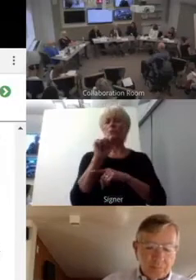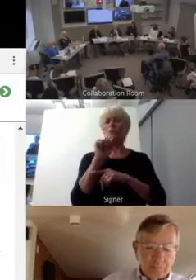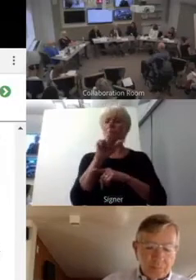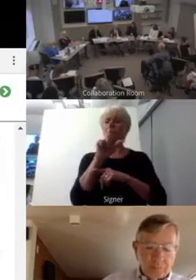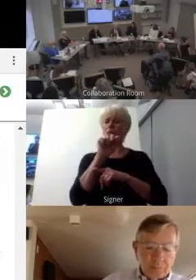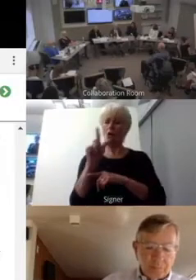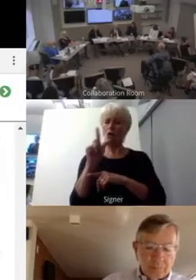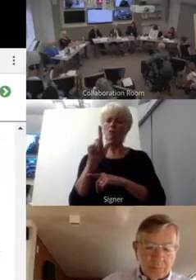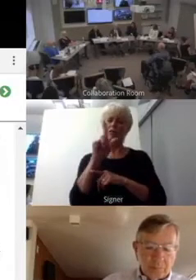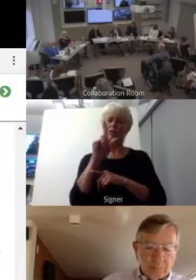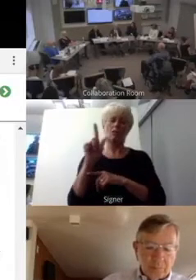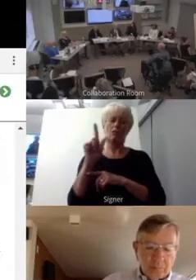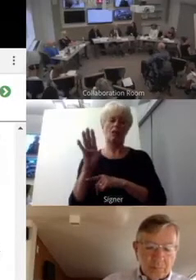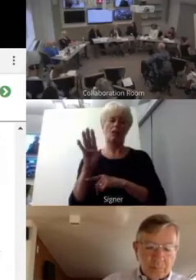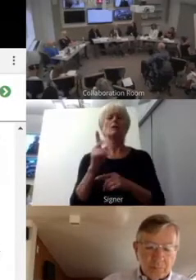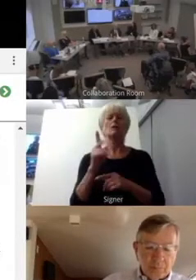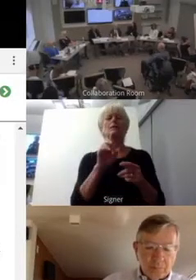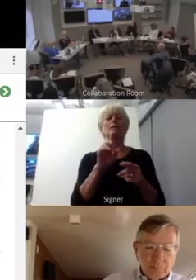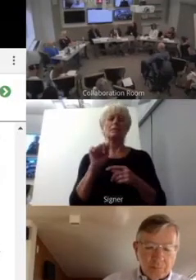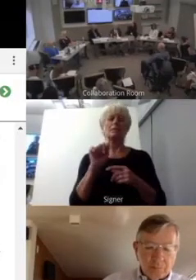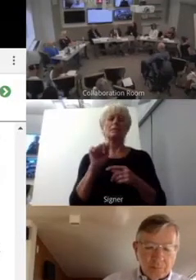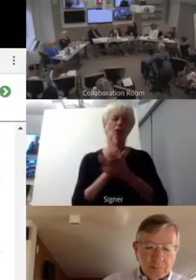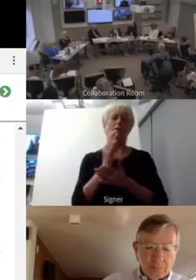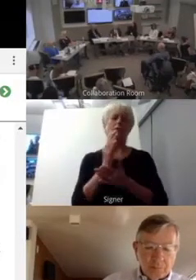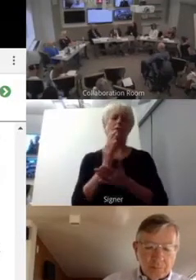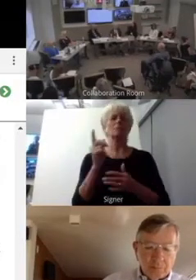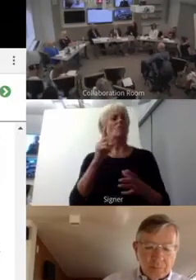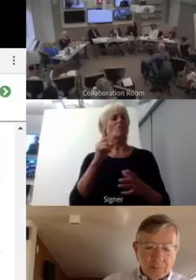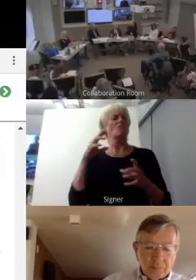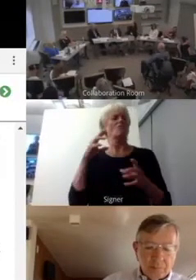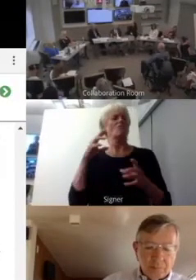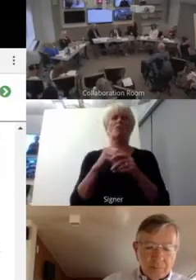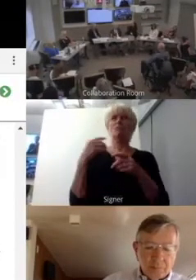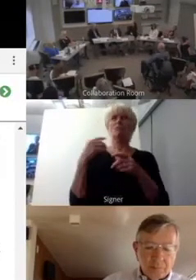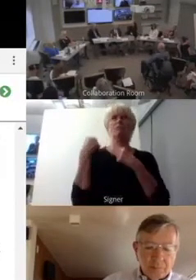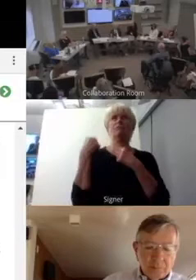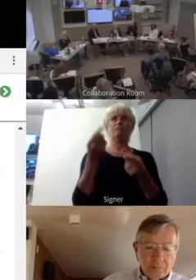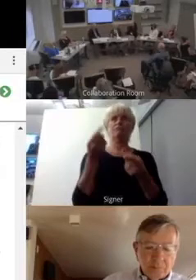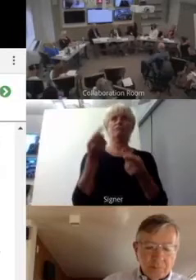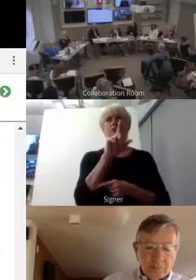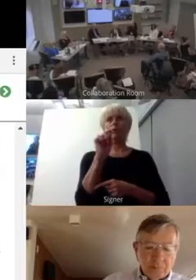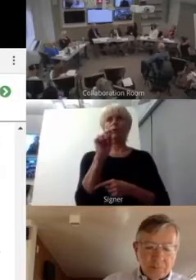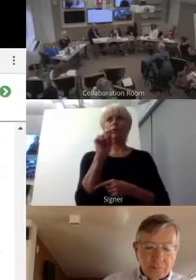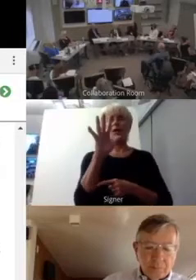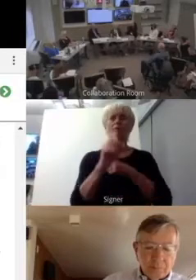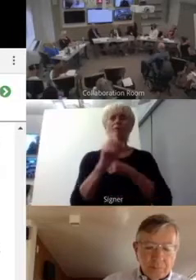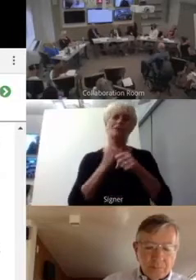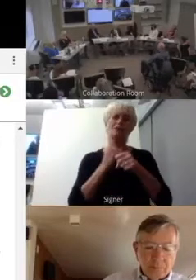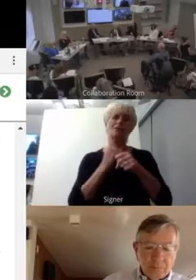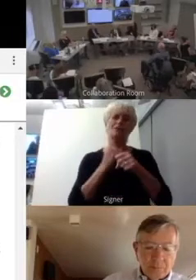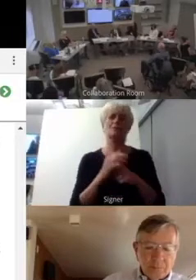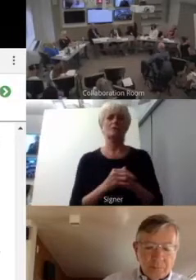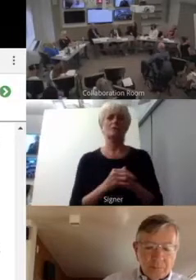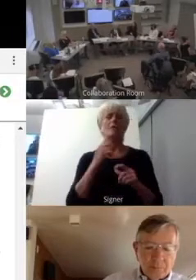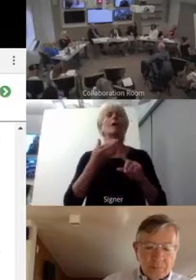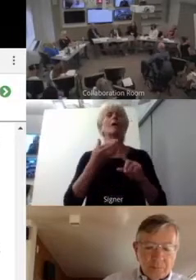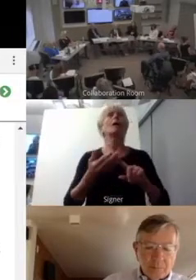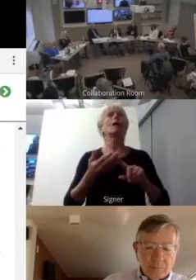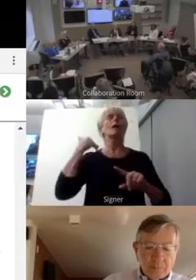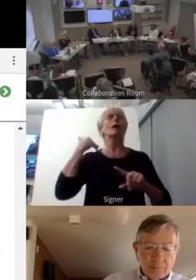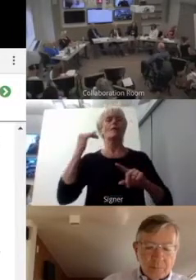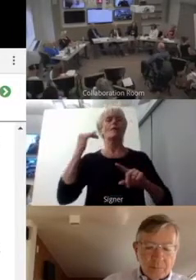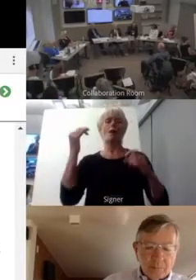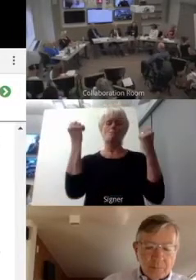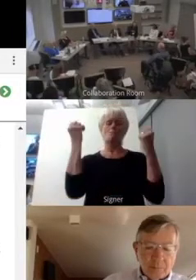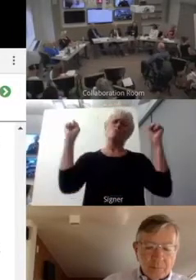in the field for 20 to 25 years, going back to when the movement first began to try to get this